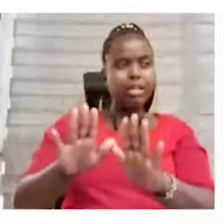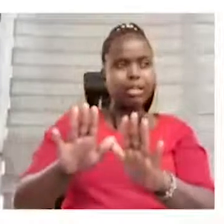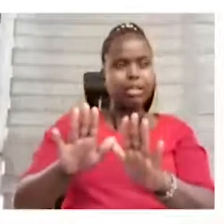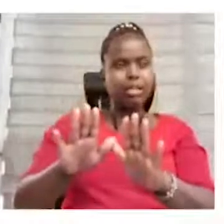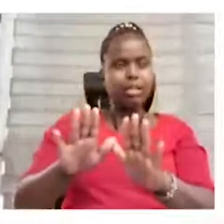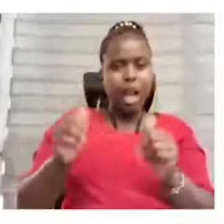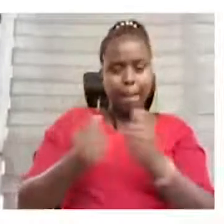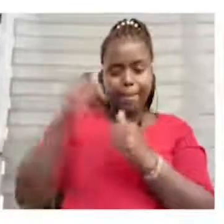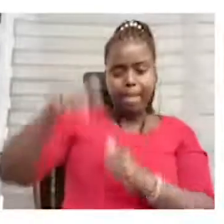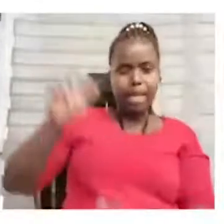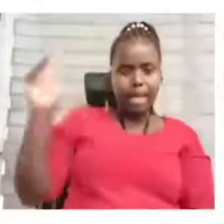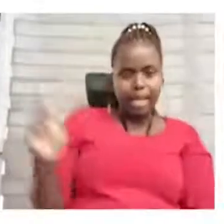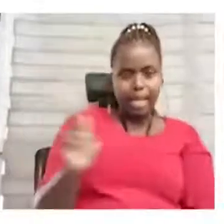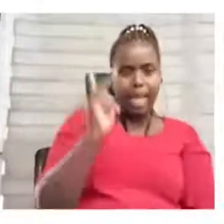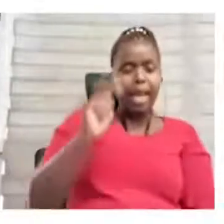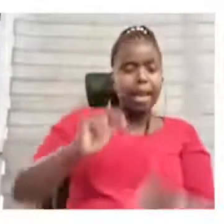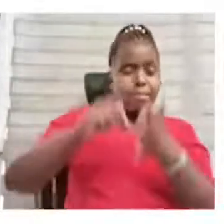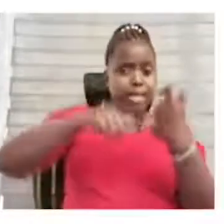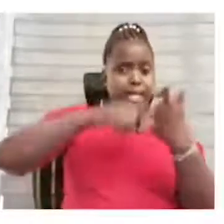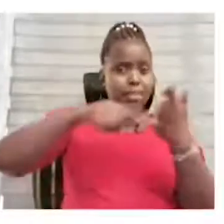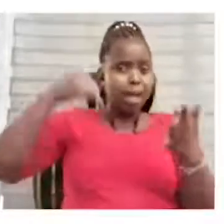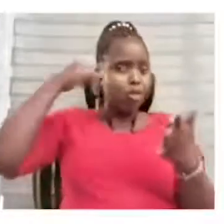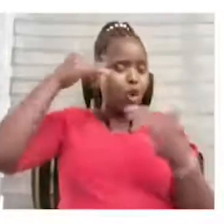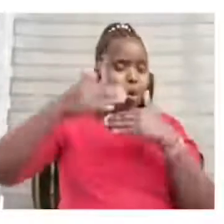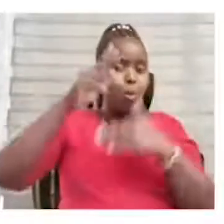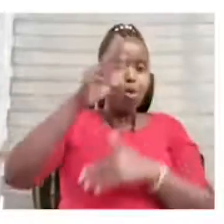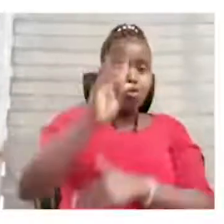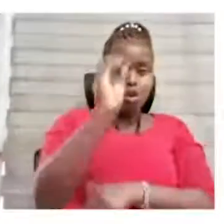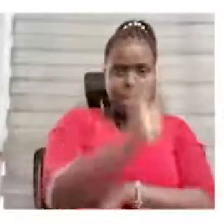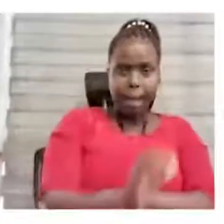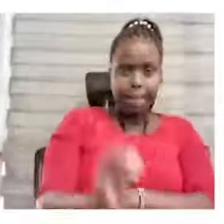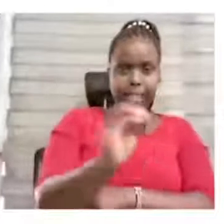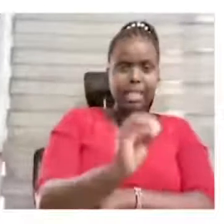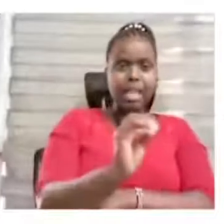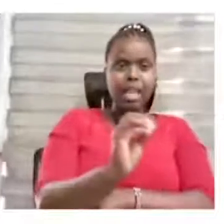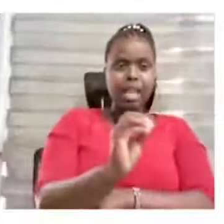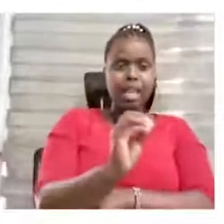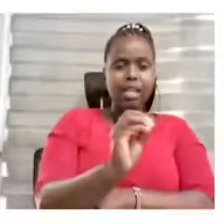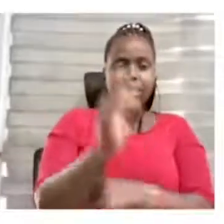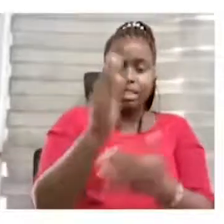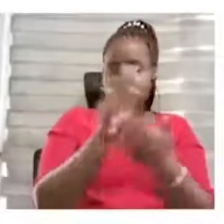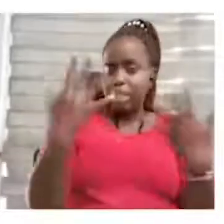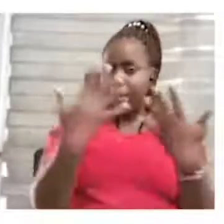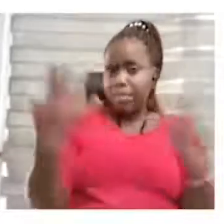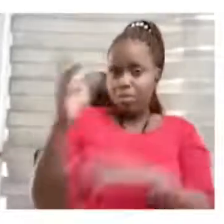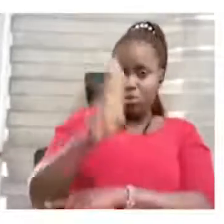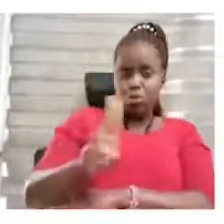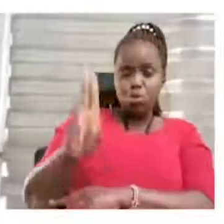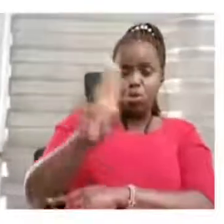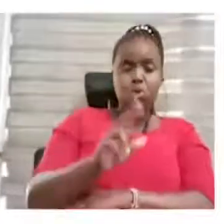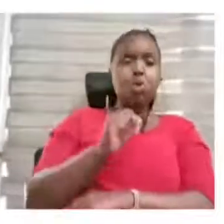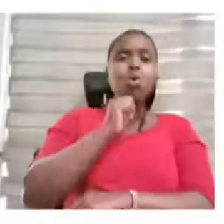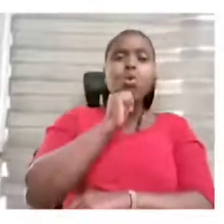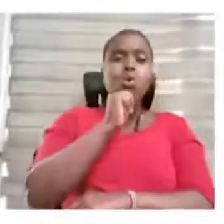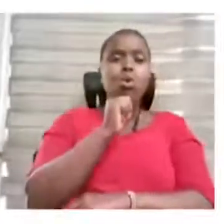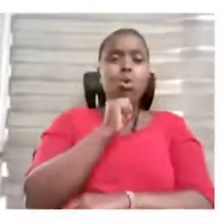Kenya. Smartphone access is about 40%, and Clara has mentioned that some of the tools that we use are not as efficient as